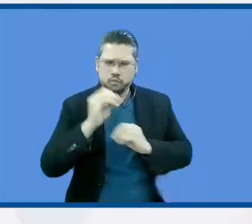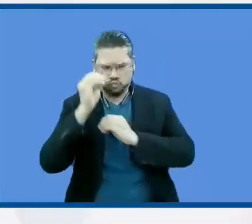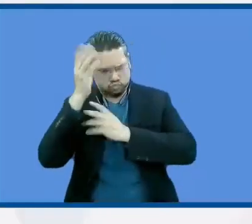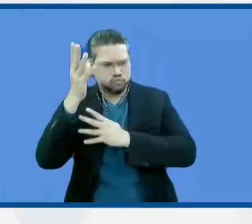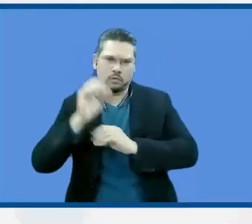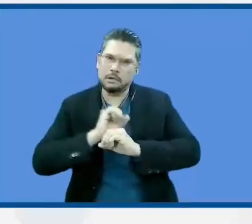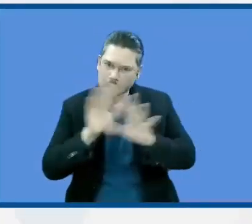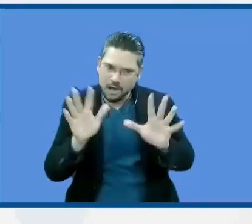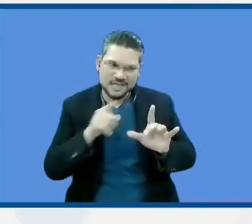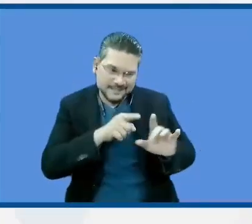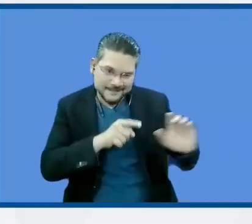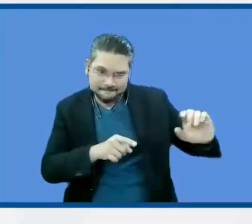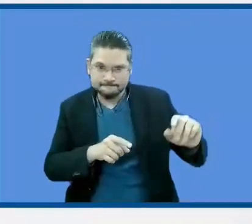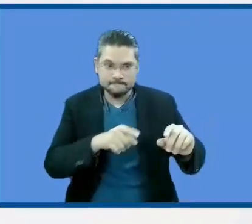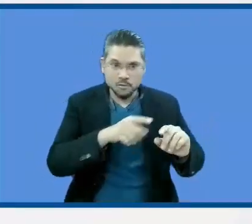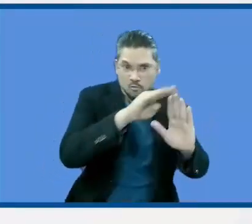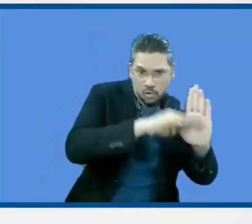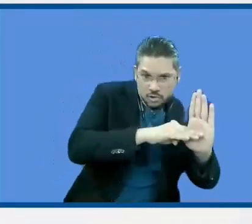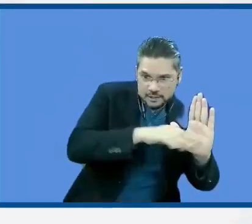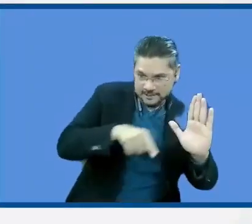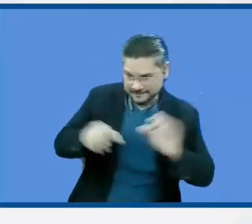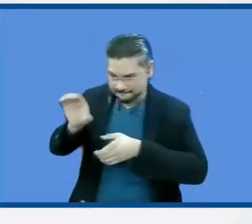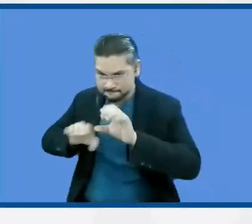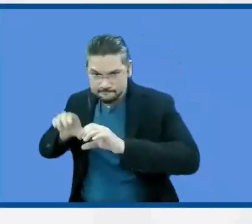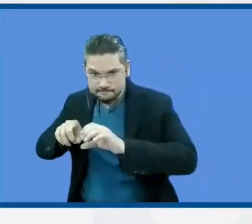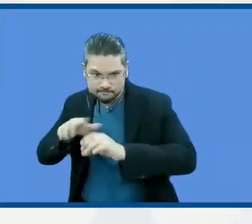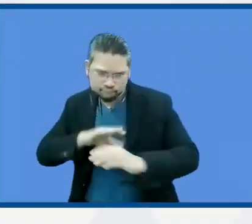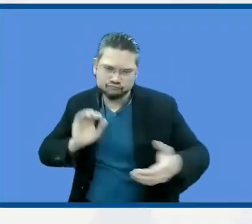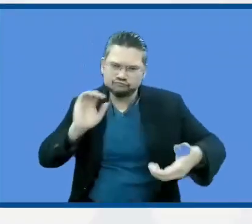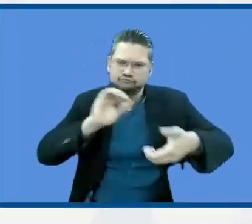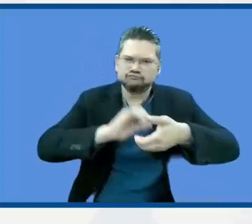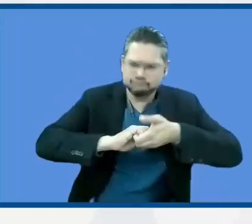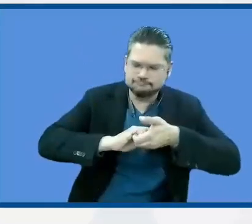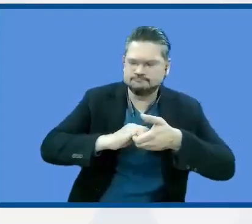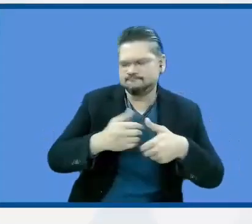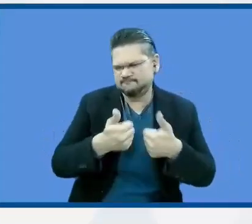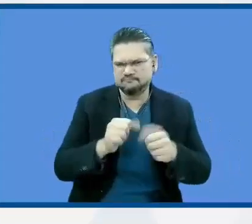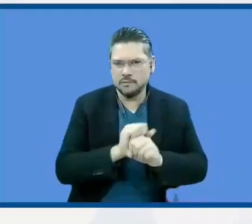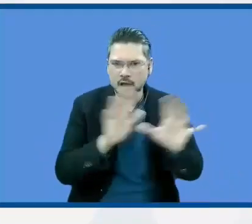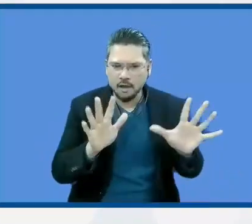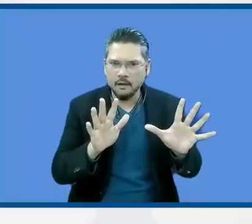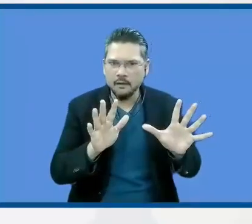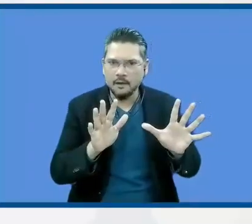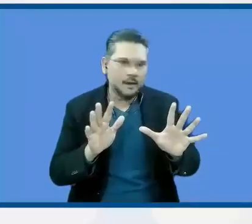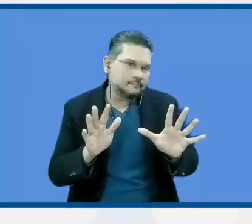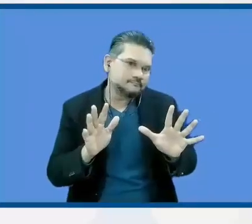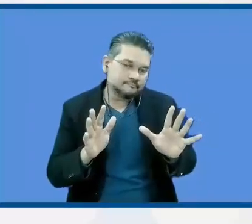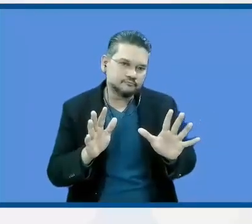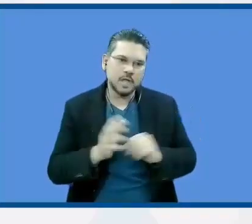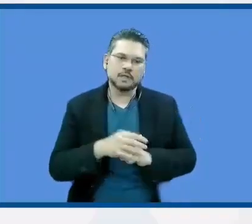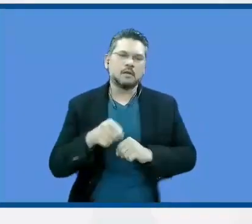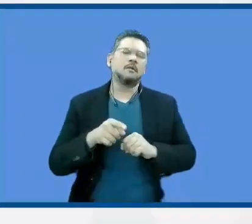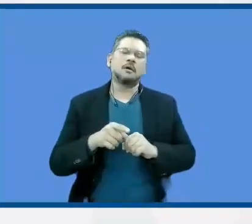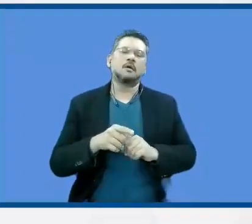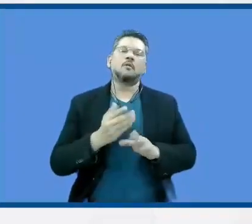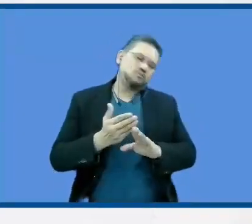between policy and the scientific world. So it's not by chance, but rather by design, that there